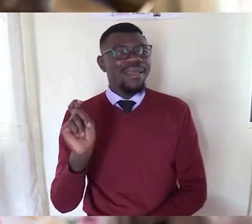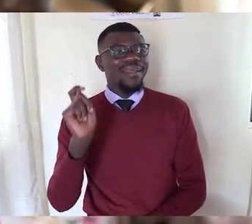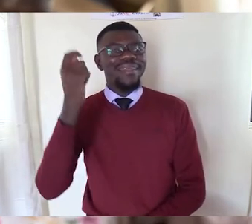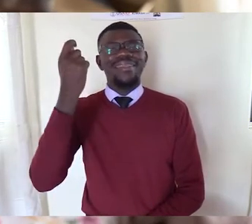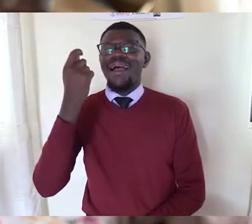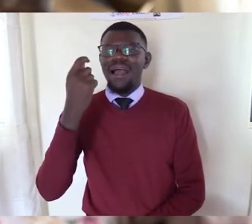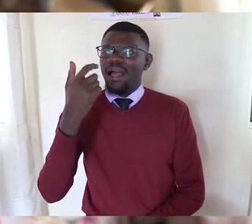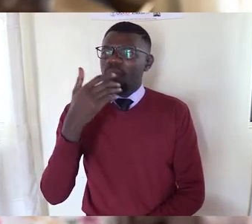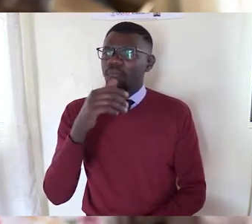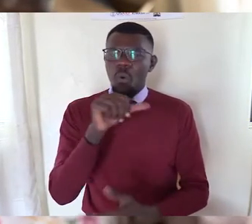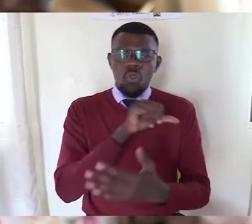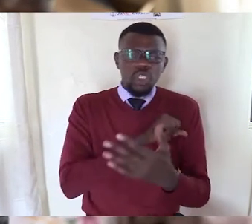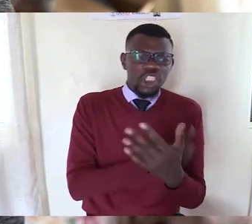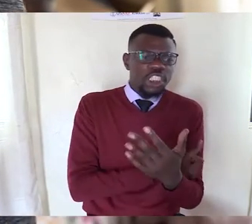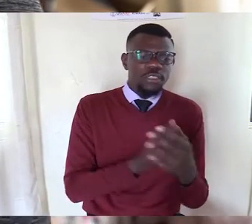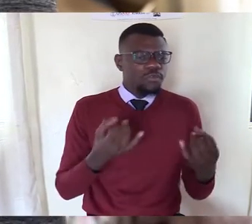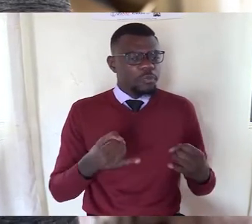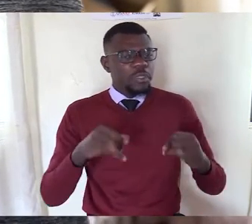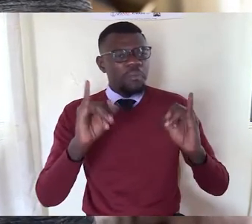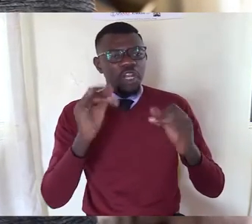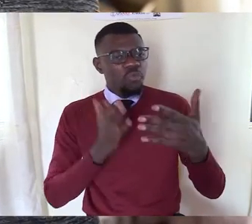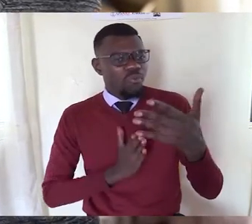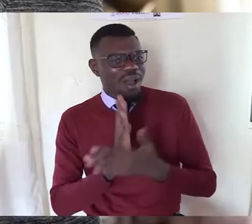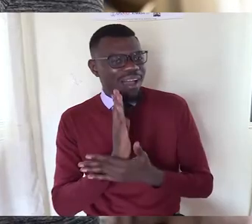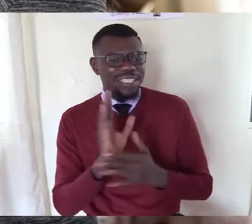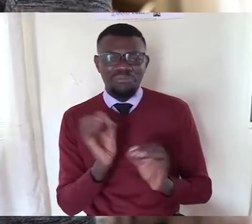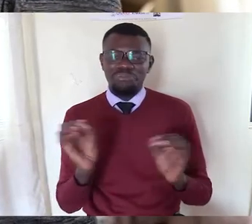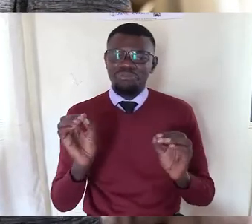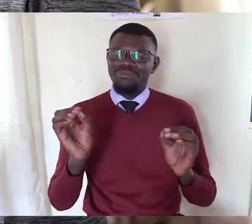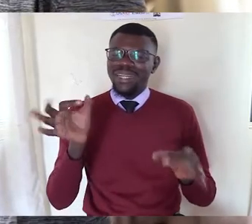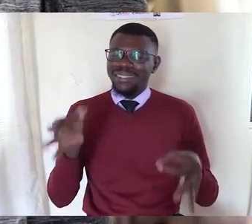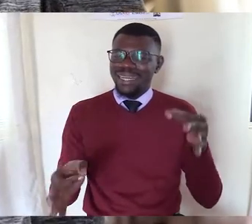fail to implement survivors' rights to justice and reparation.